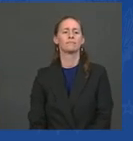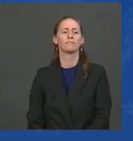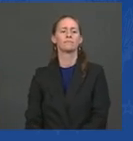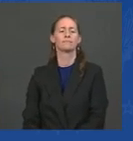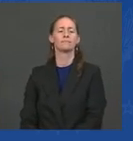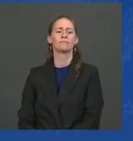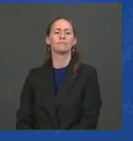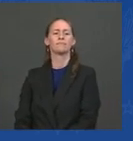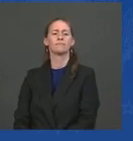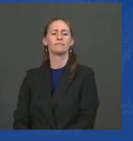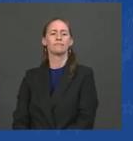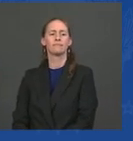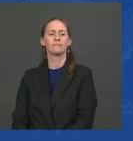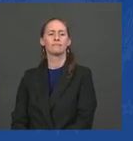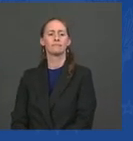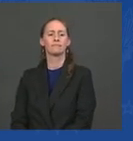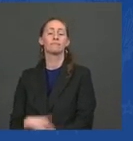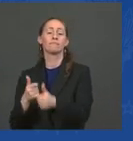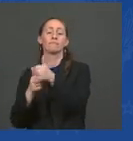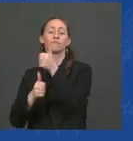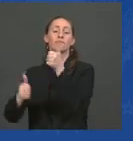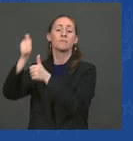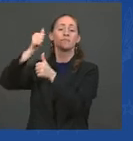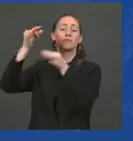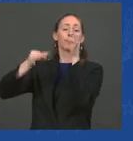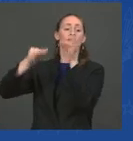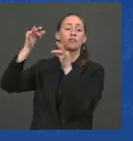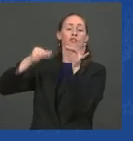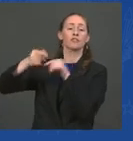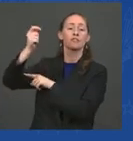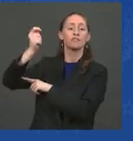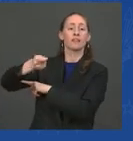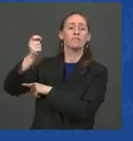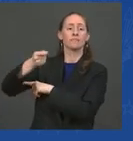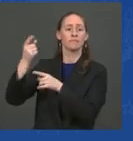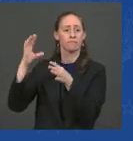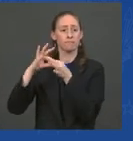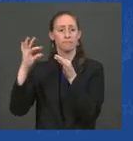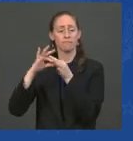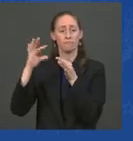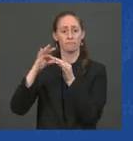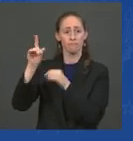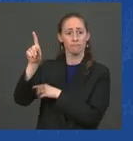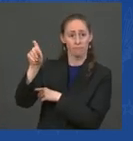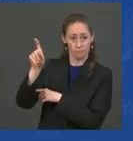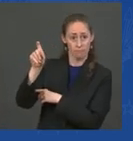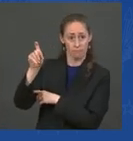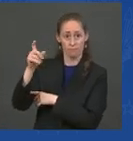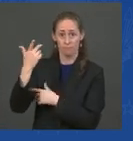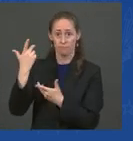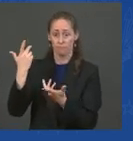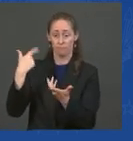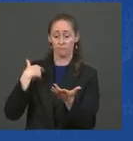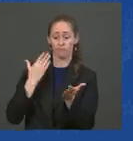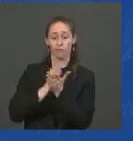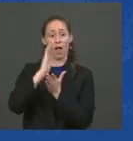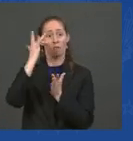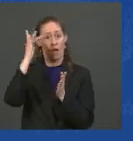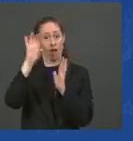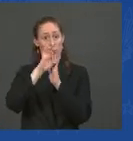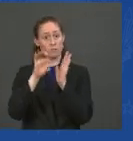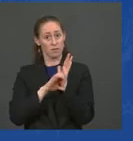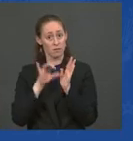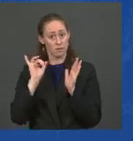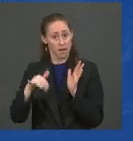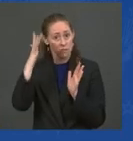hearing, we have a different form. You think I have my rights because the Constitution granted to me. I possess